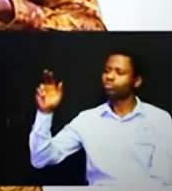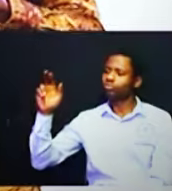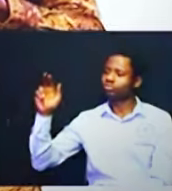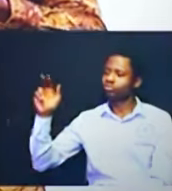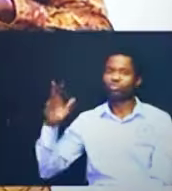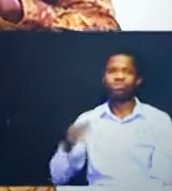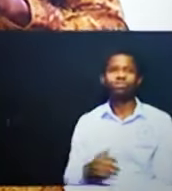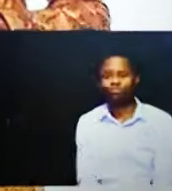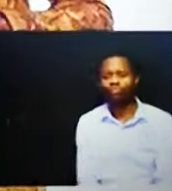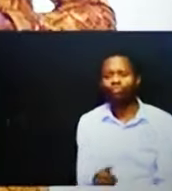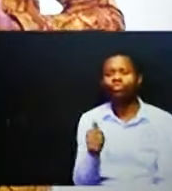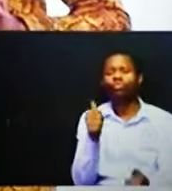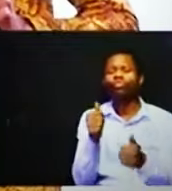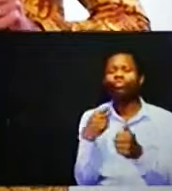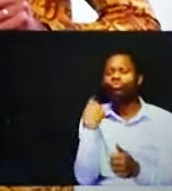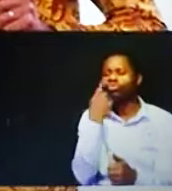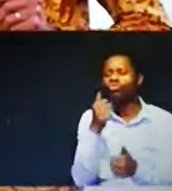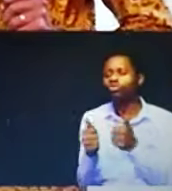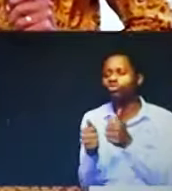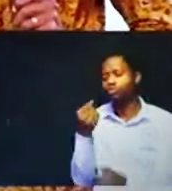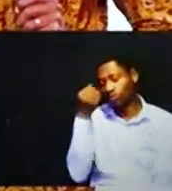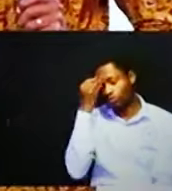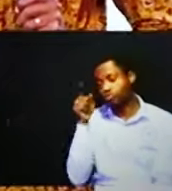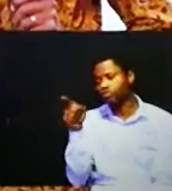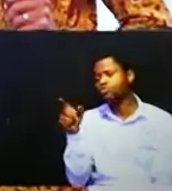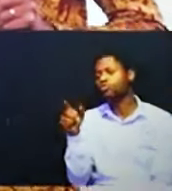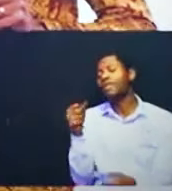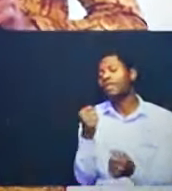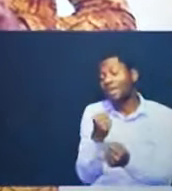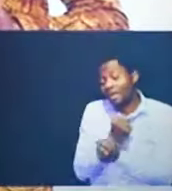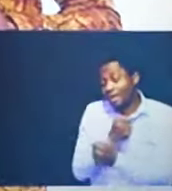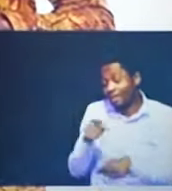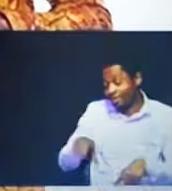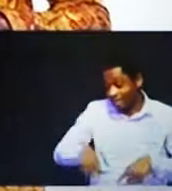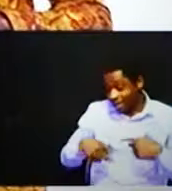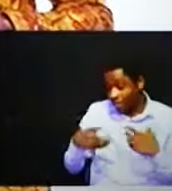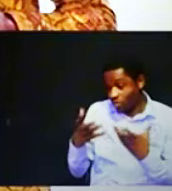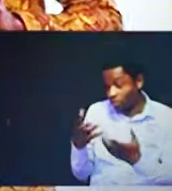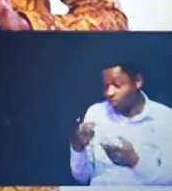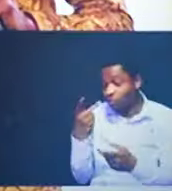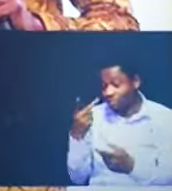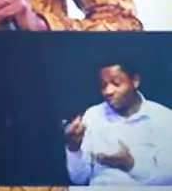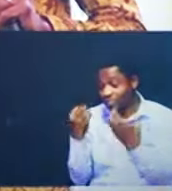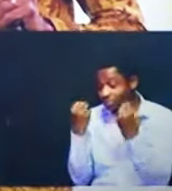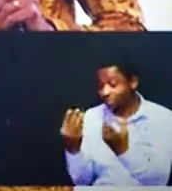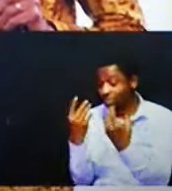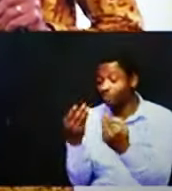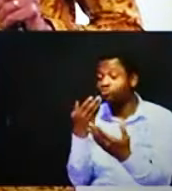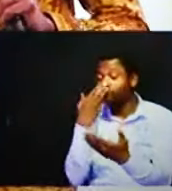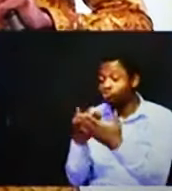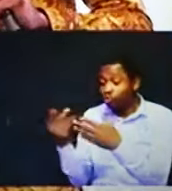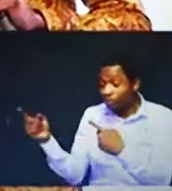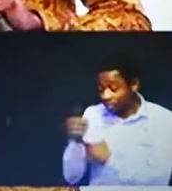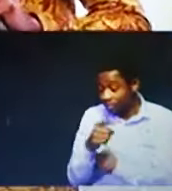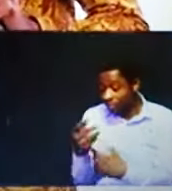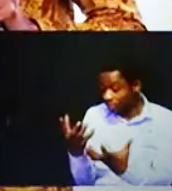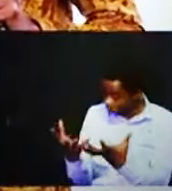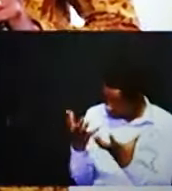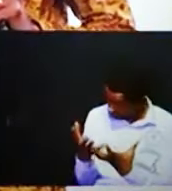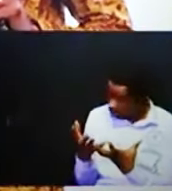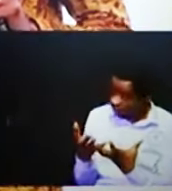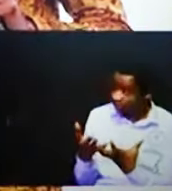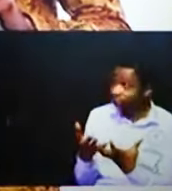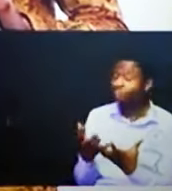yimu dumie no ekon. Whoever of you loves life and desire to see many good days. Na mumu hwan ana ohwehwe